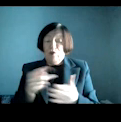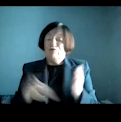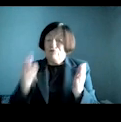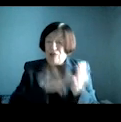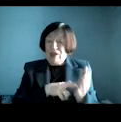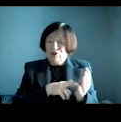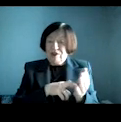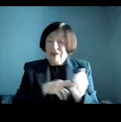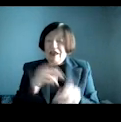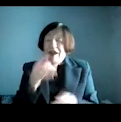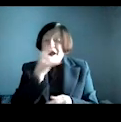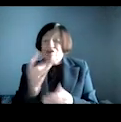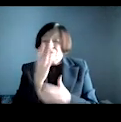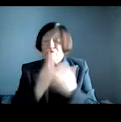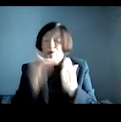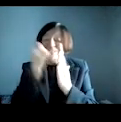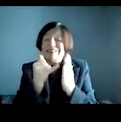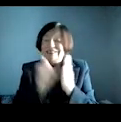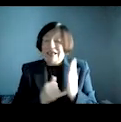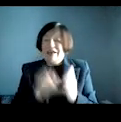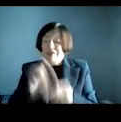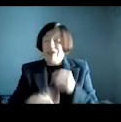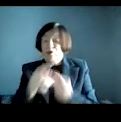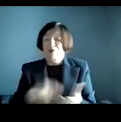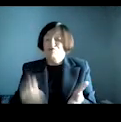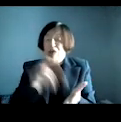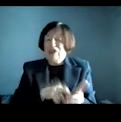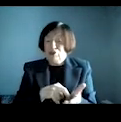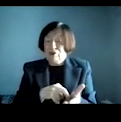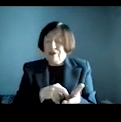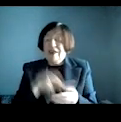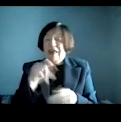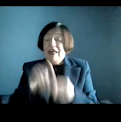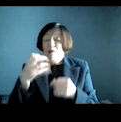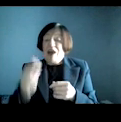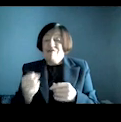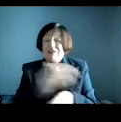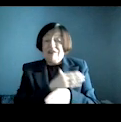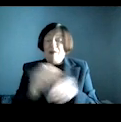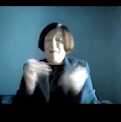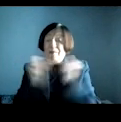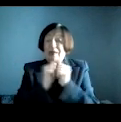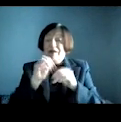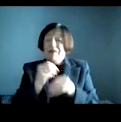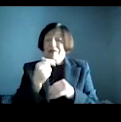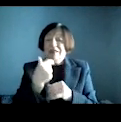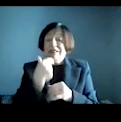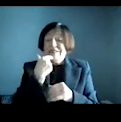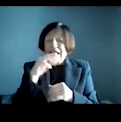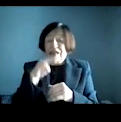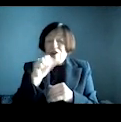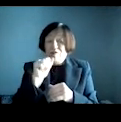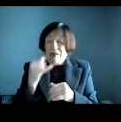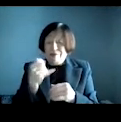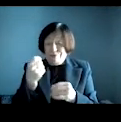and it'll ask you for some details, and then you'll get registered. And then we're having a kickoff meeting on the 2nd of May. It's not that